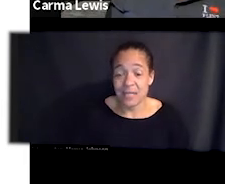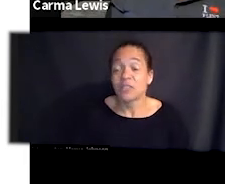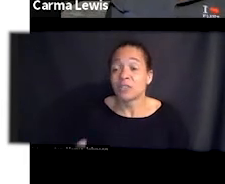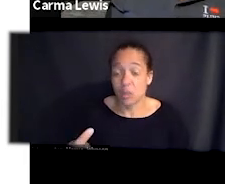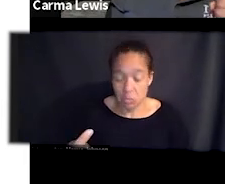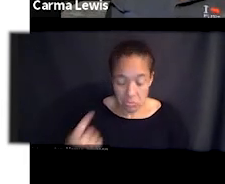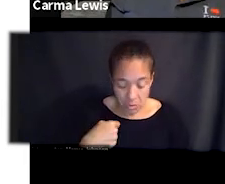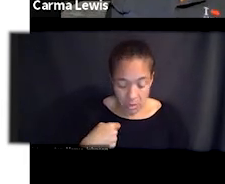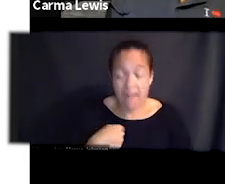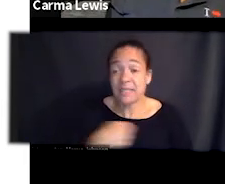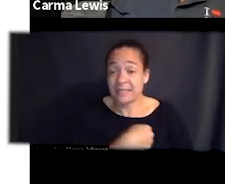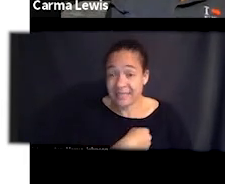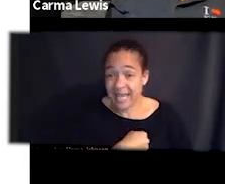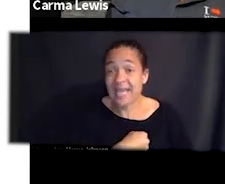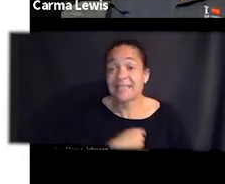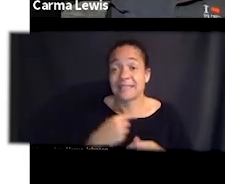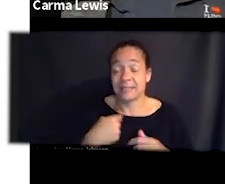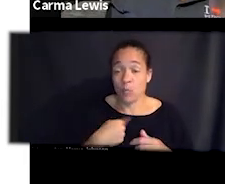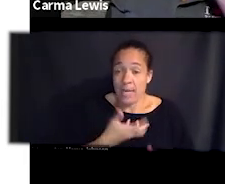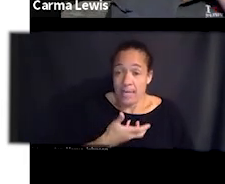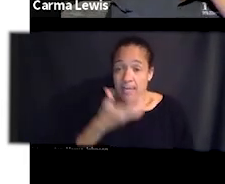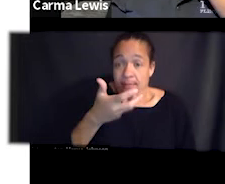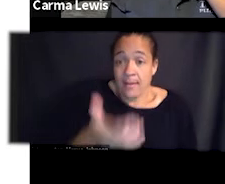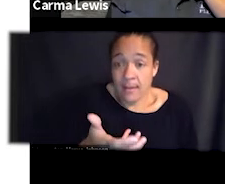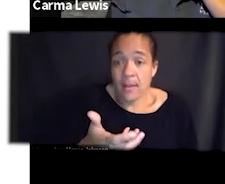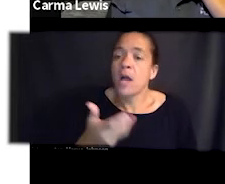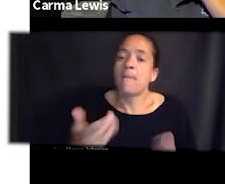horse's mouth is always beneficial. And